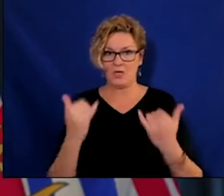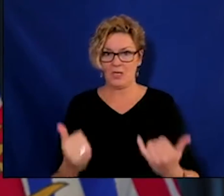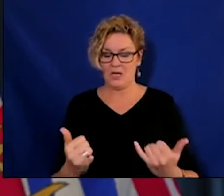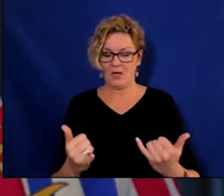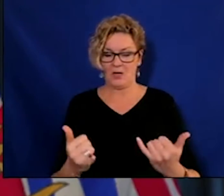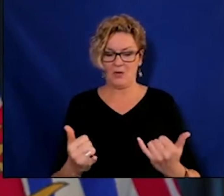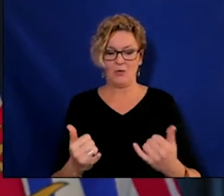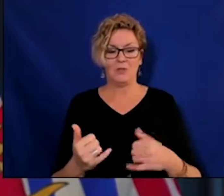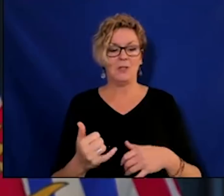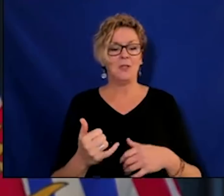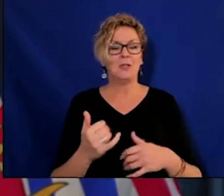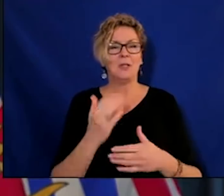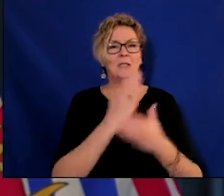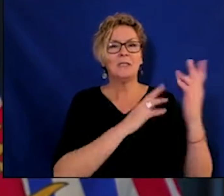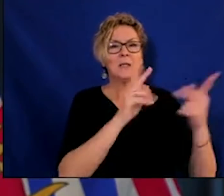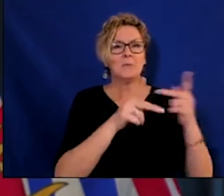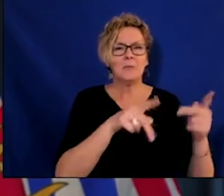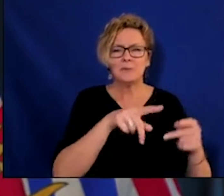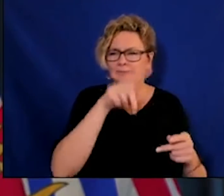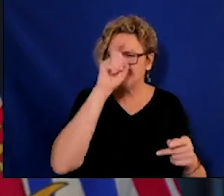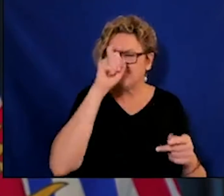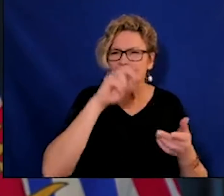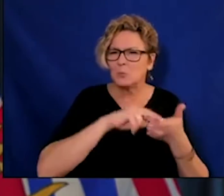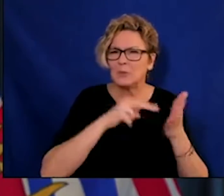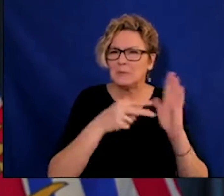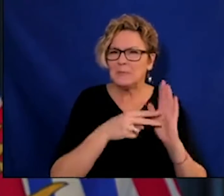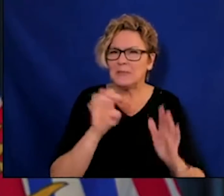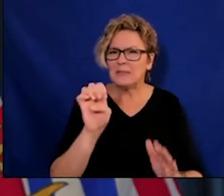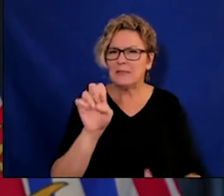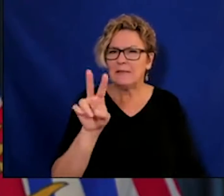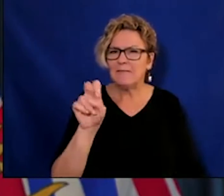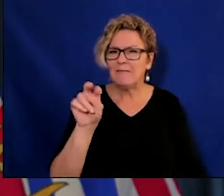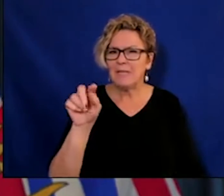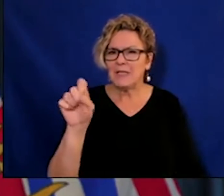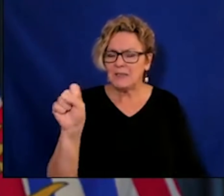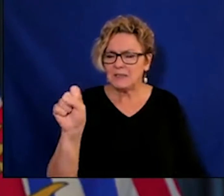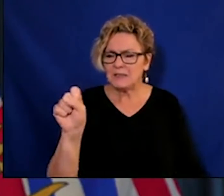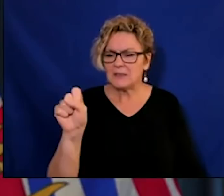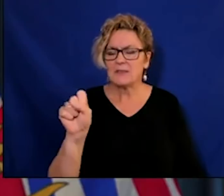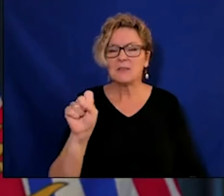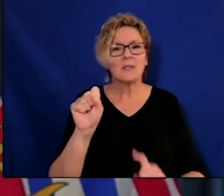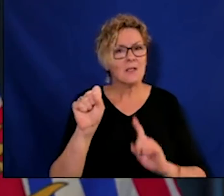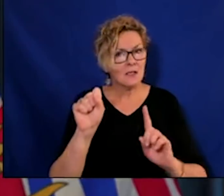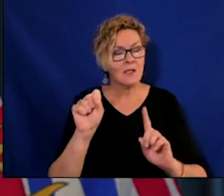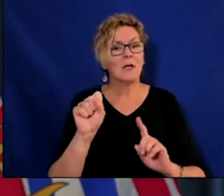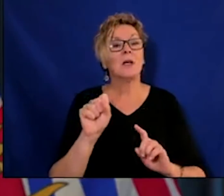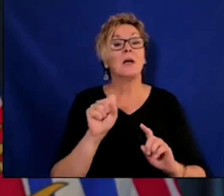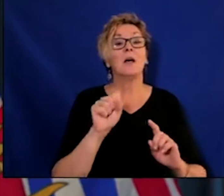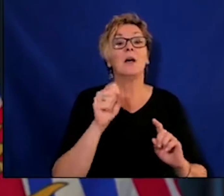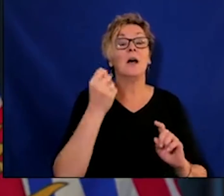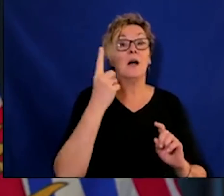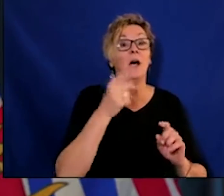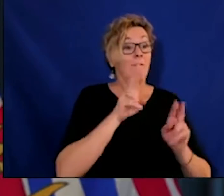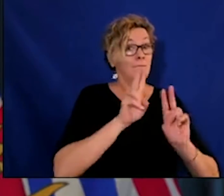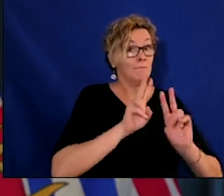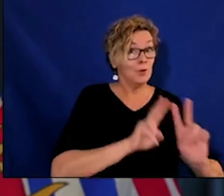some details in it. So with the exception being funerals, weddings,